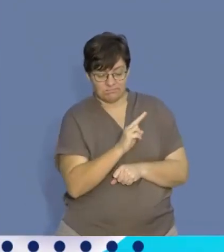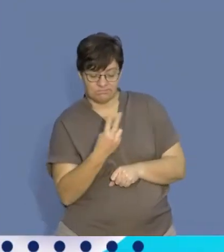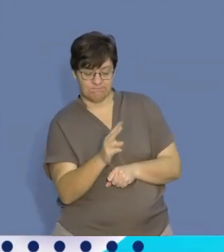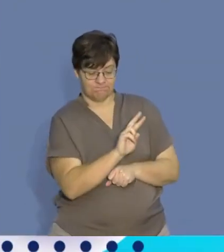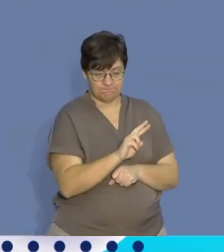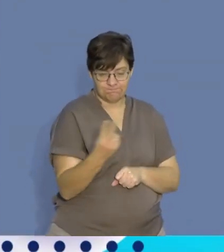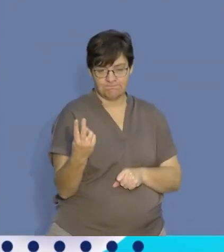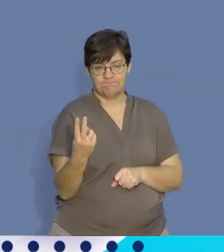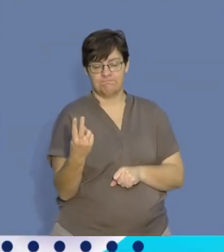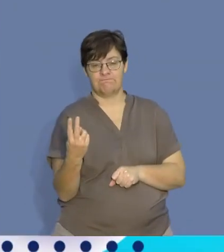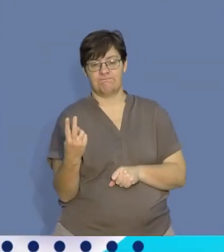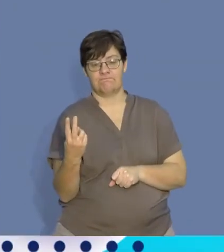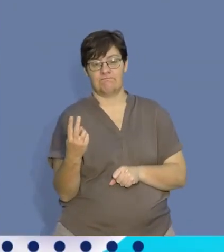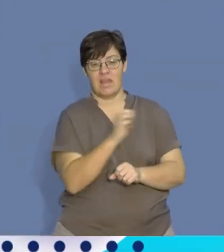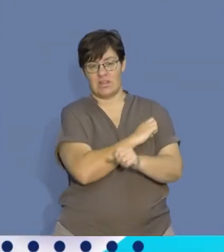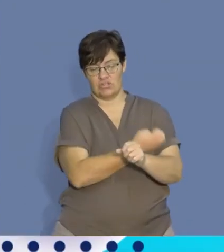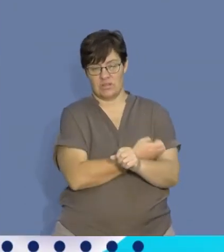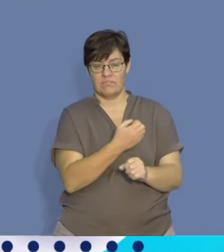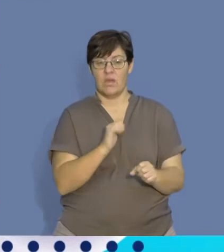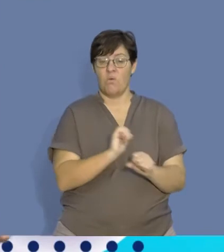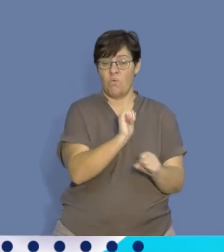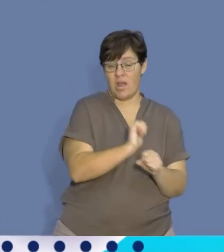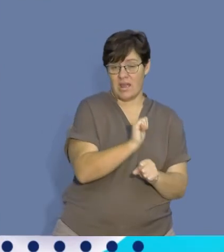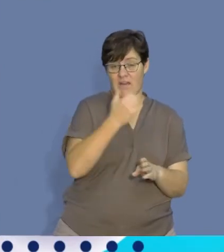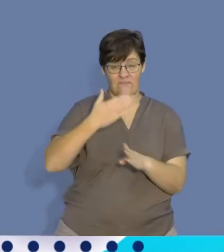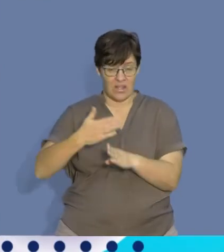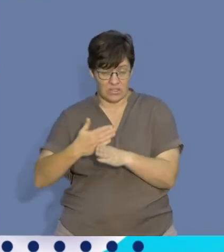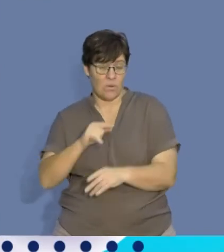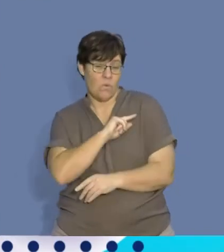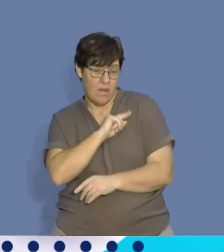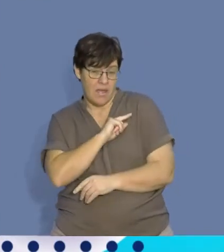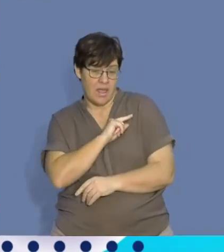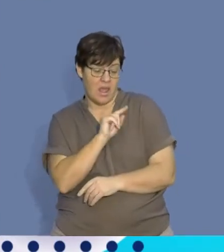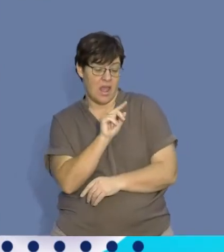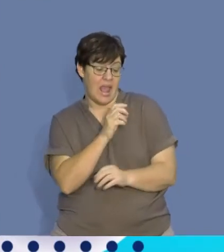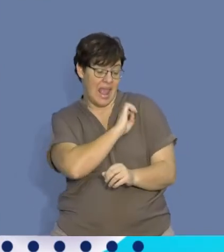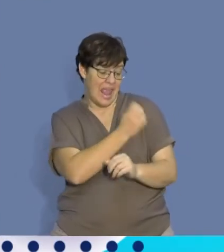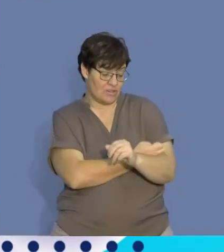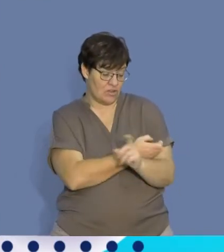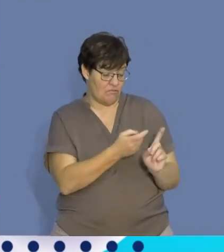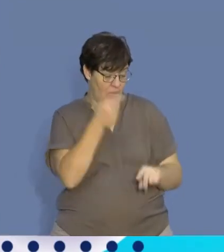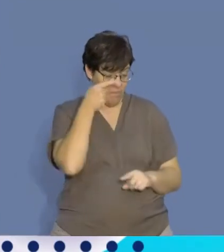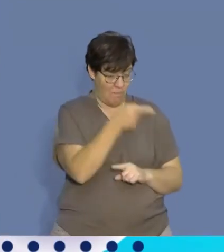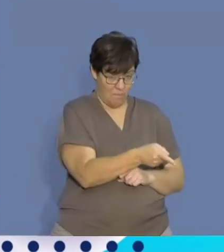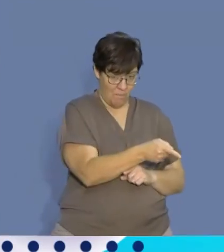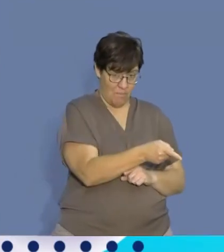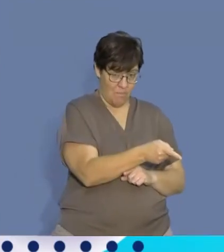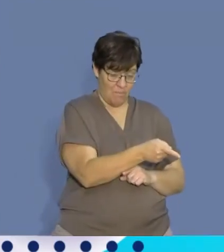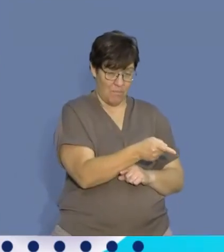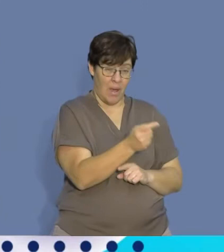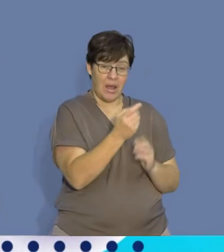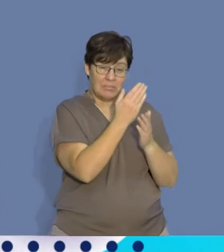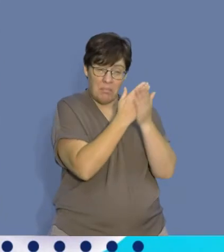the work function because we're transferring energy from a photon of light, a particle of